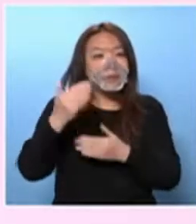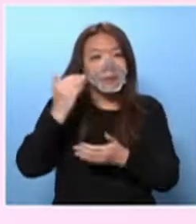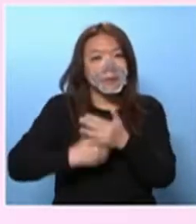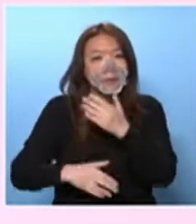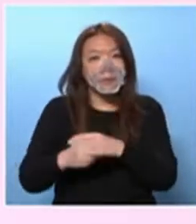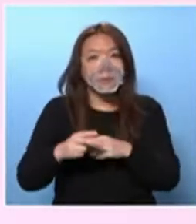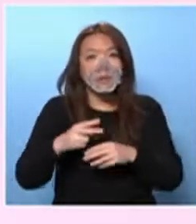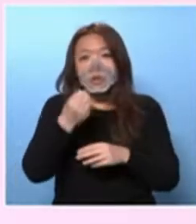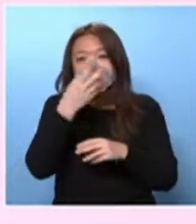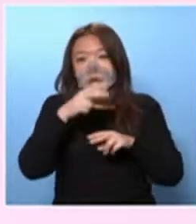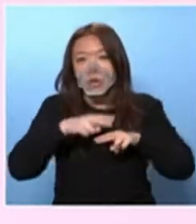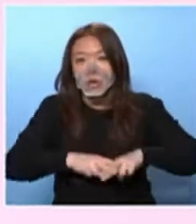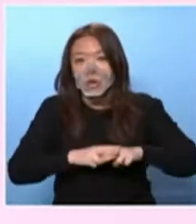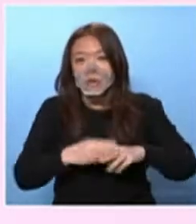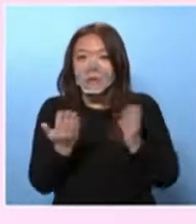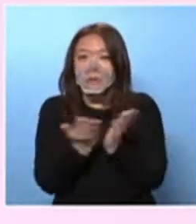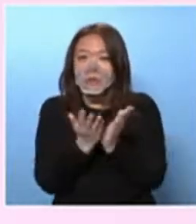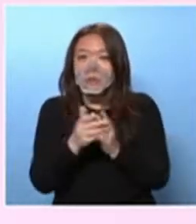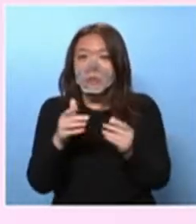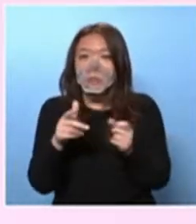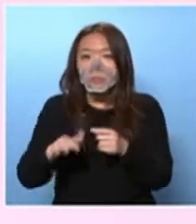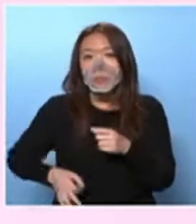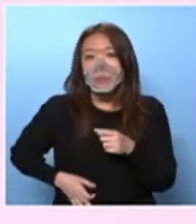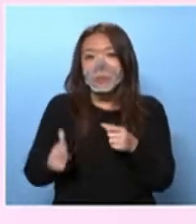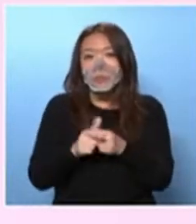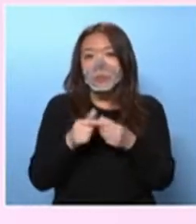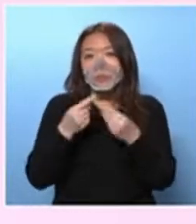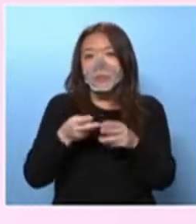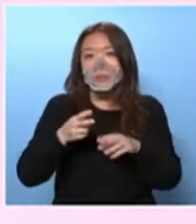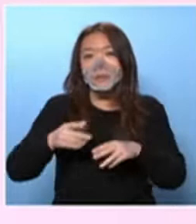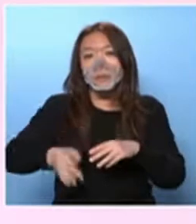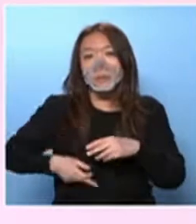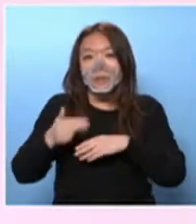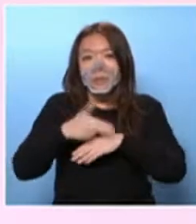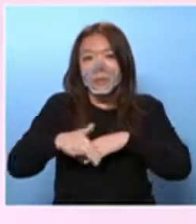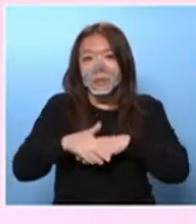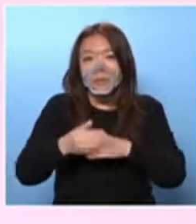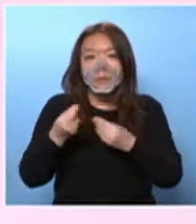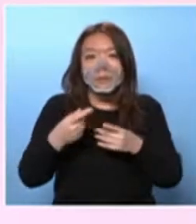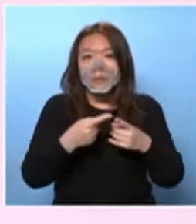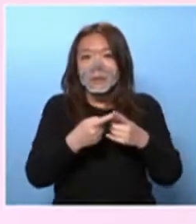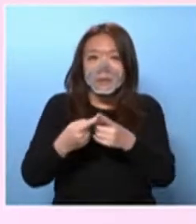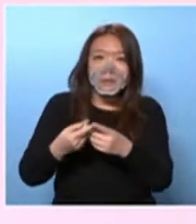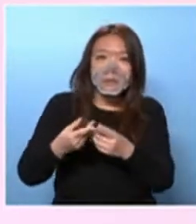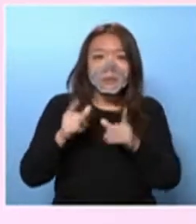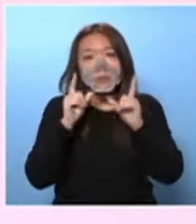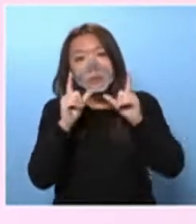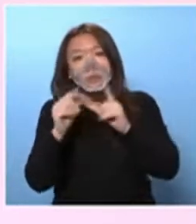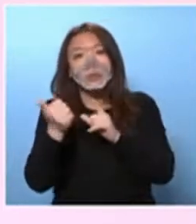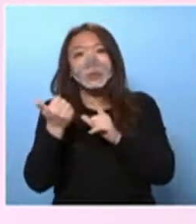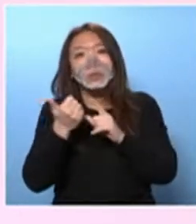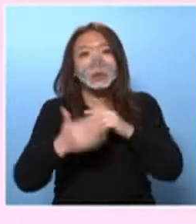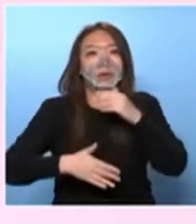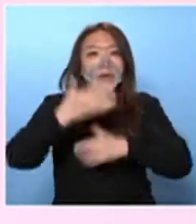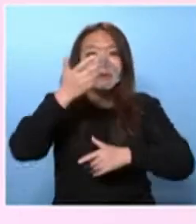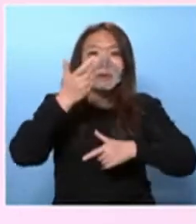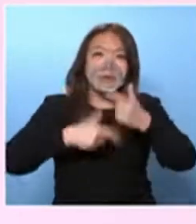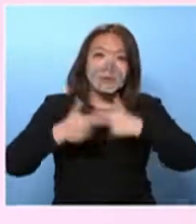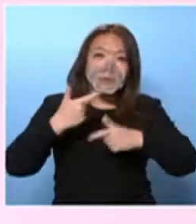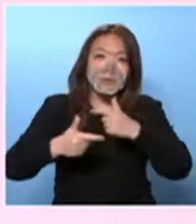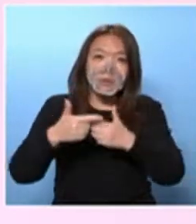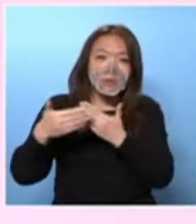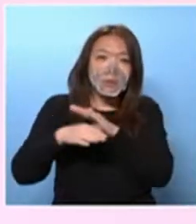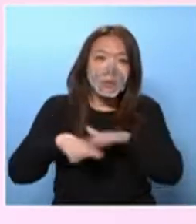relaxed the mortgage insurance program of the HKMC Insurance Limited. Public response was positive, with the property market